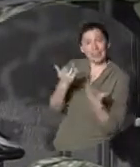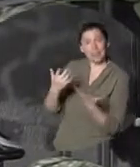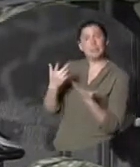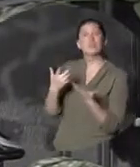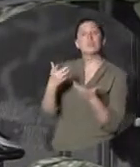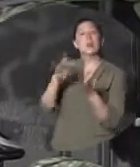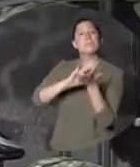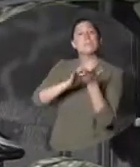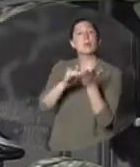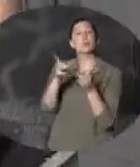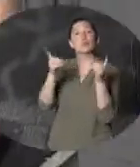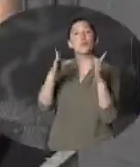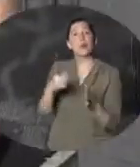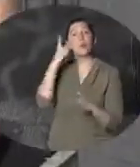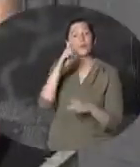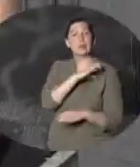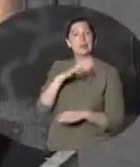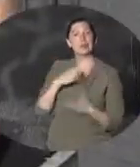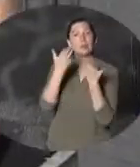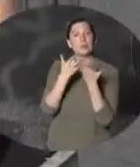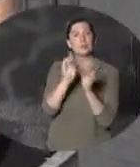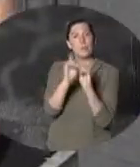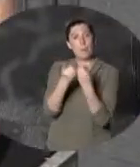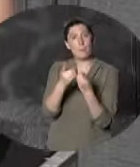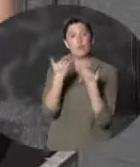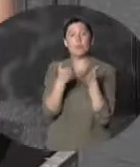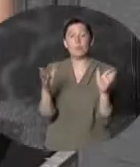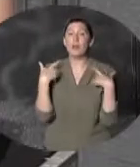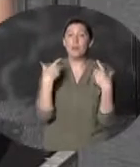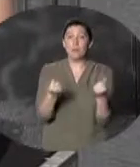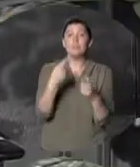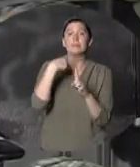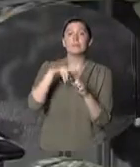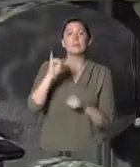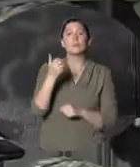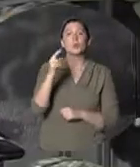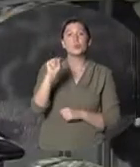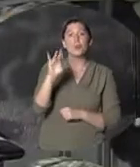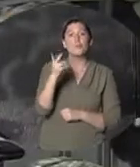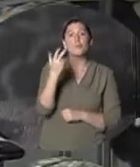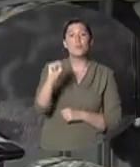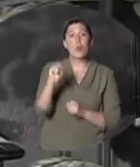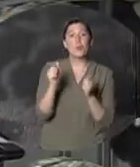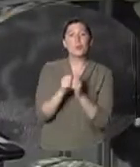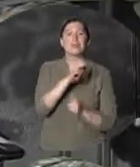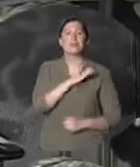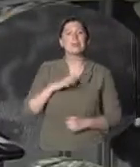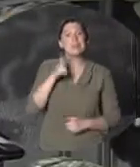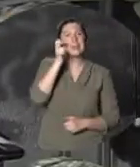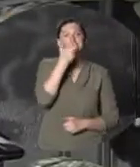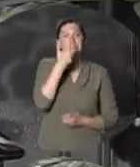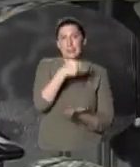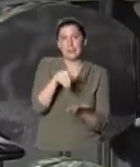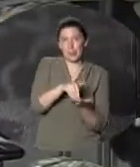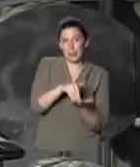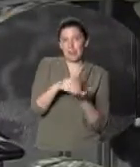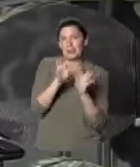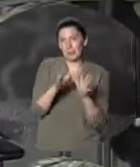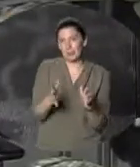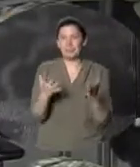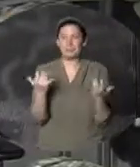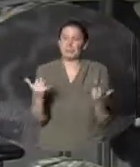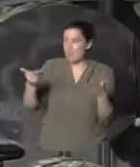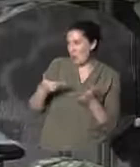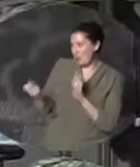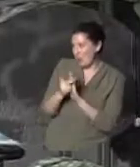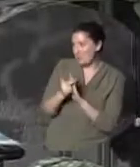with the Cleveland Department of Public Health, and Jordan Bryan, who is our American Sign Language interpreter with the Cleveland Hearing and Speech Center. Welcome back.